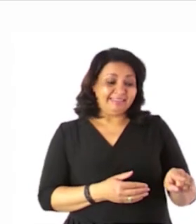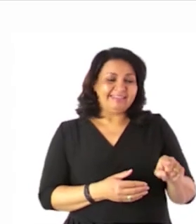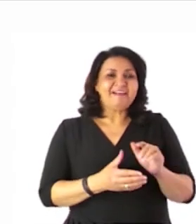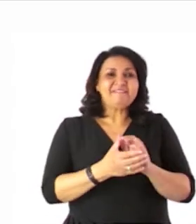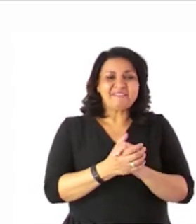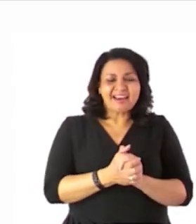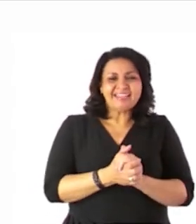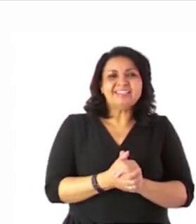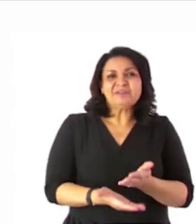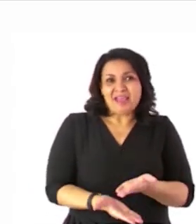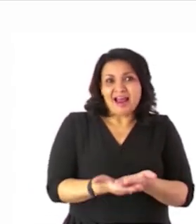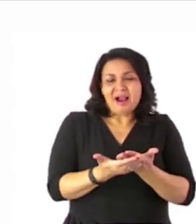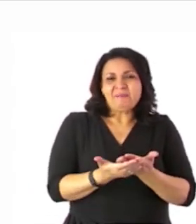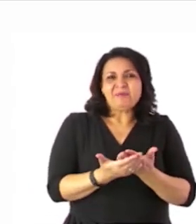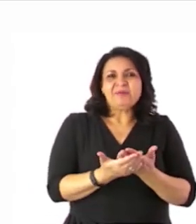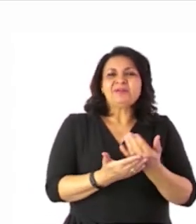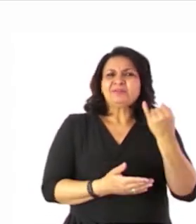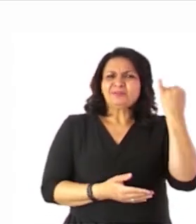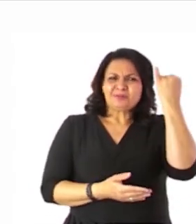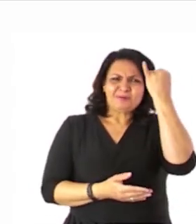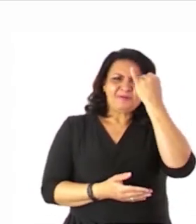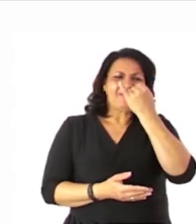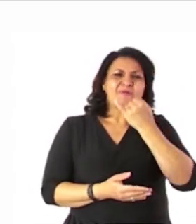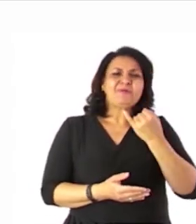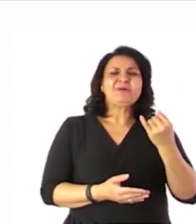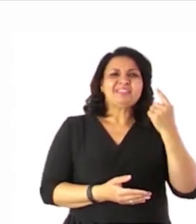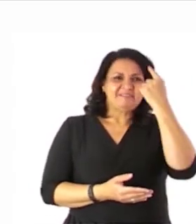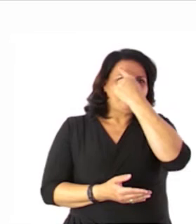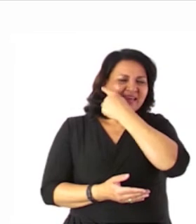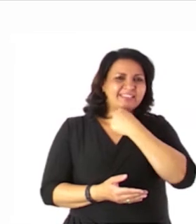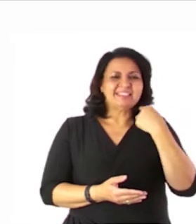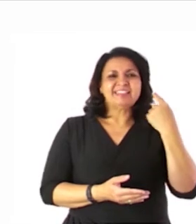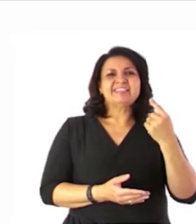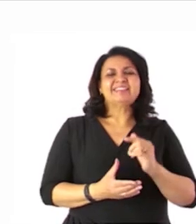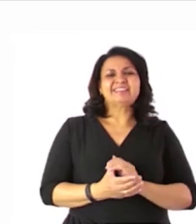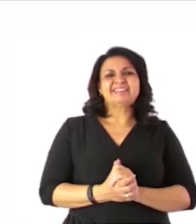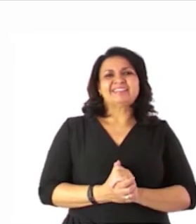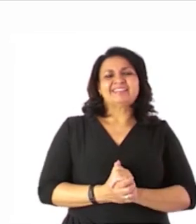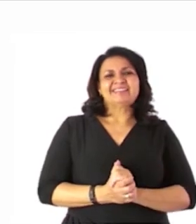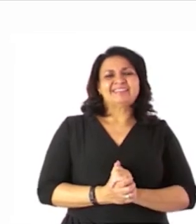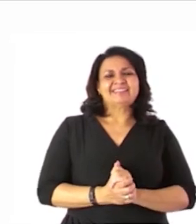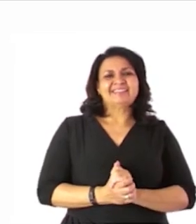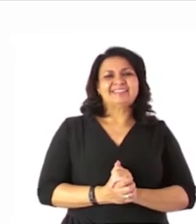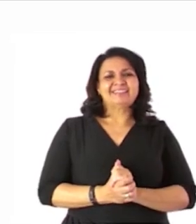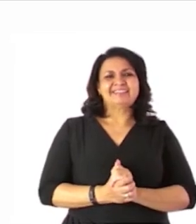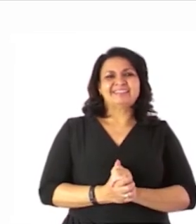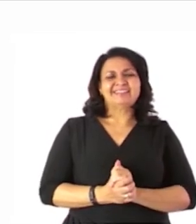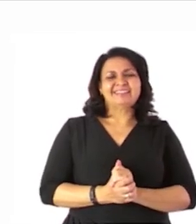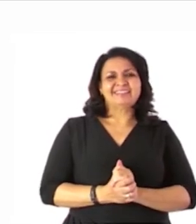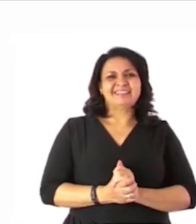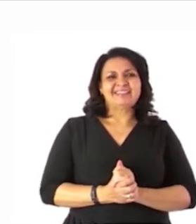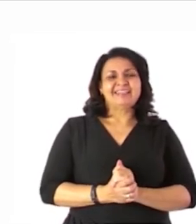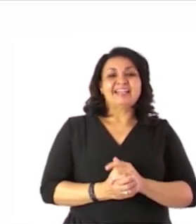kindly help us to draw his face on the board, and the rest of the things you can draw